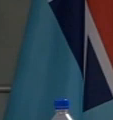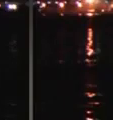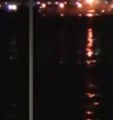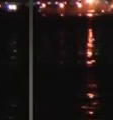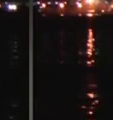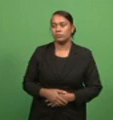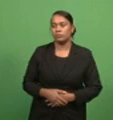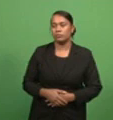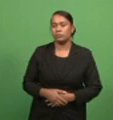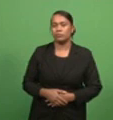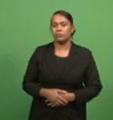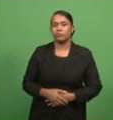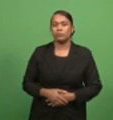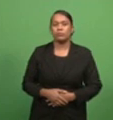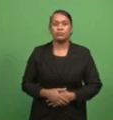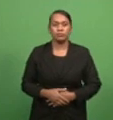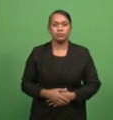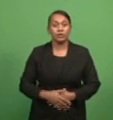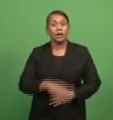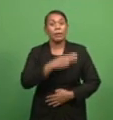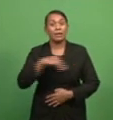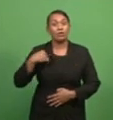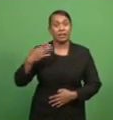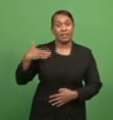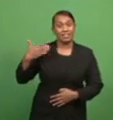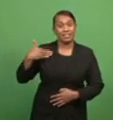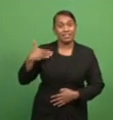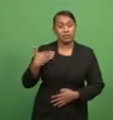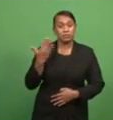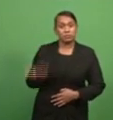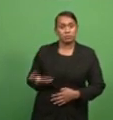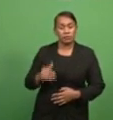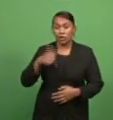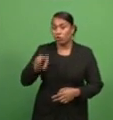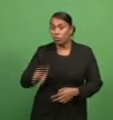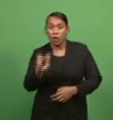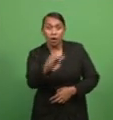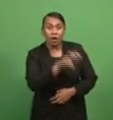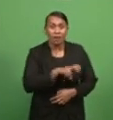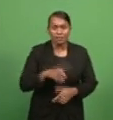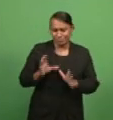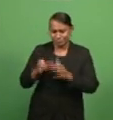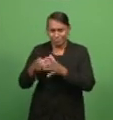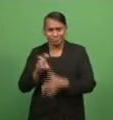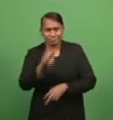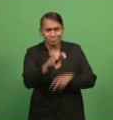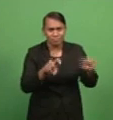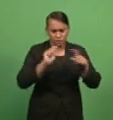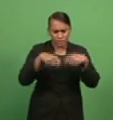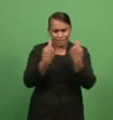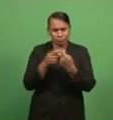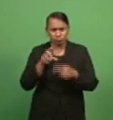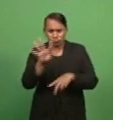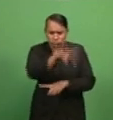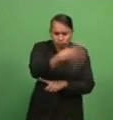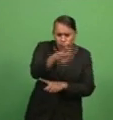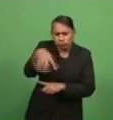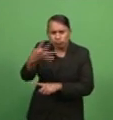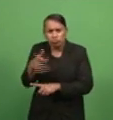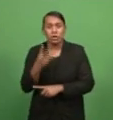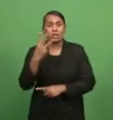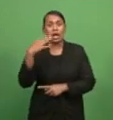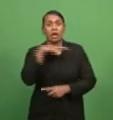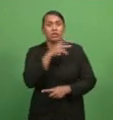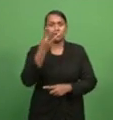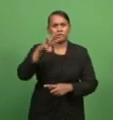countries. The Ministry of Health's mobile fever clinic has screened more than 330,000 Fijians since it began